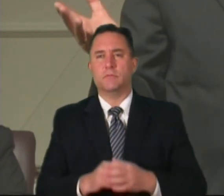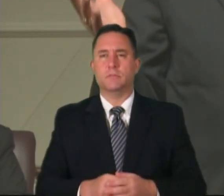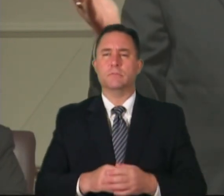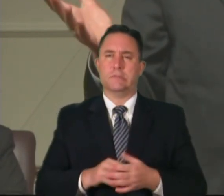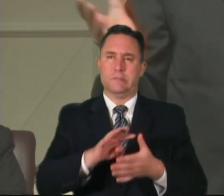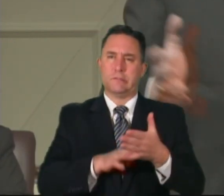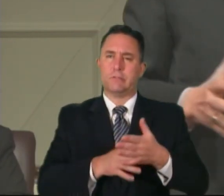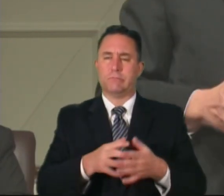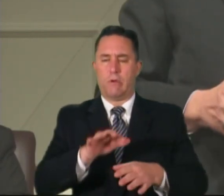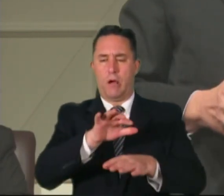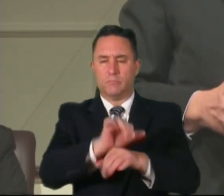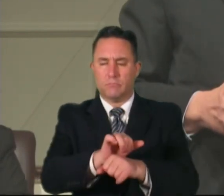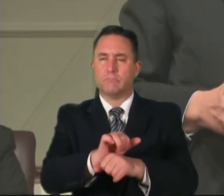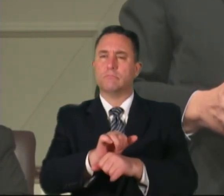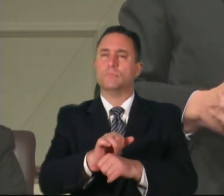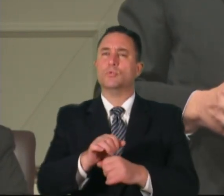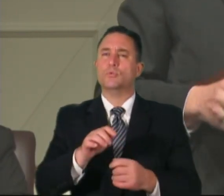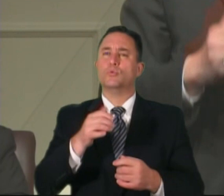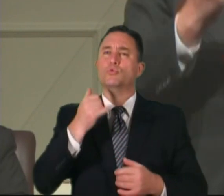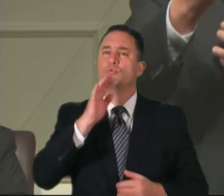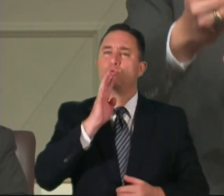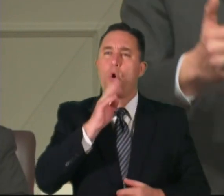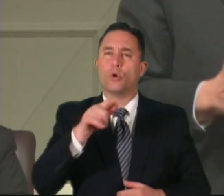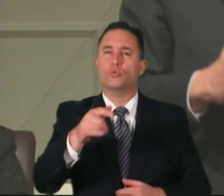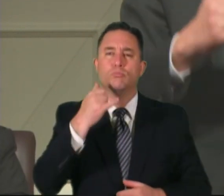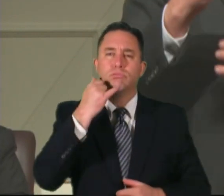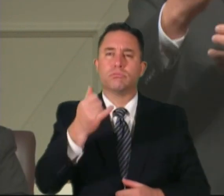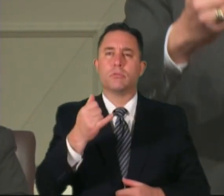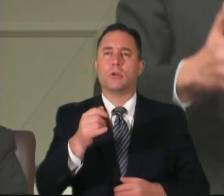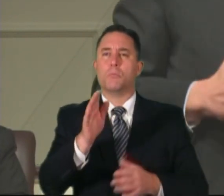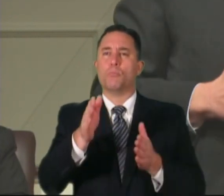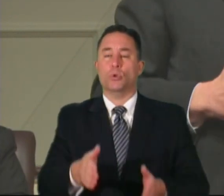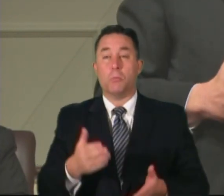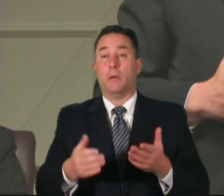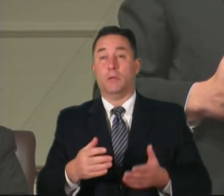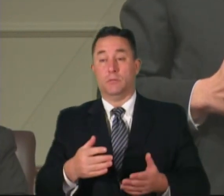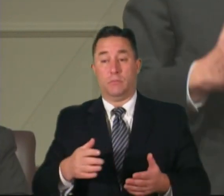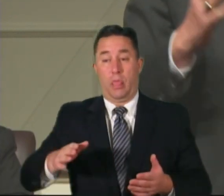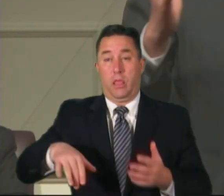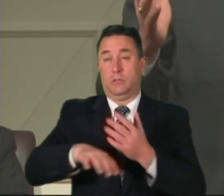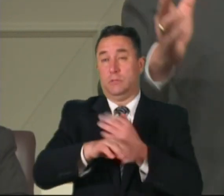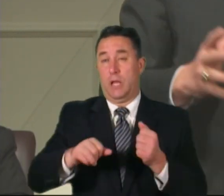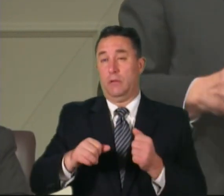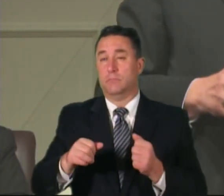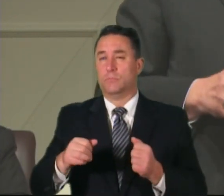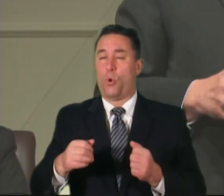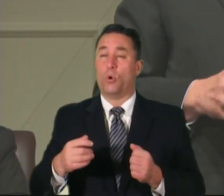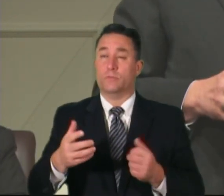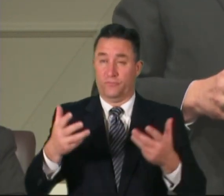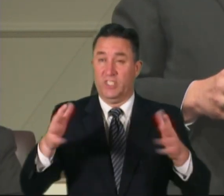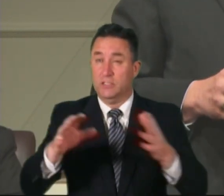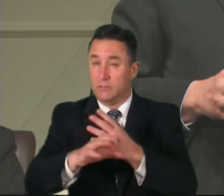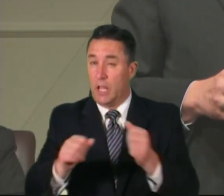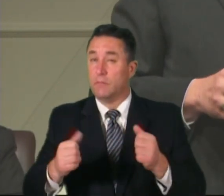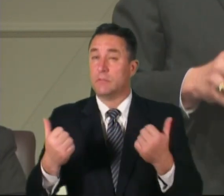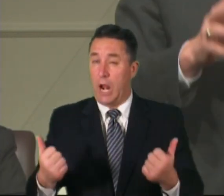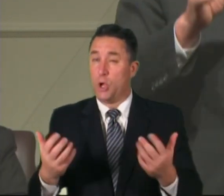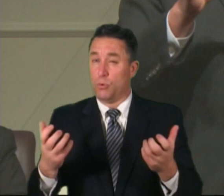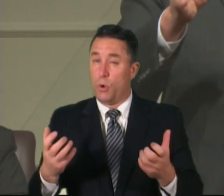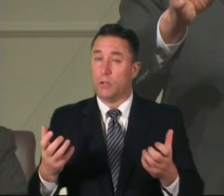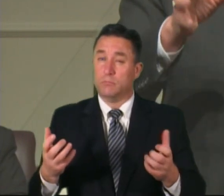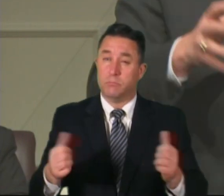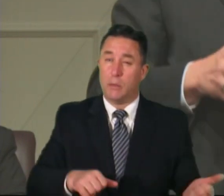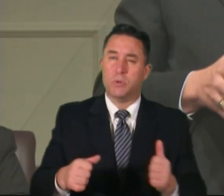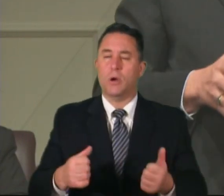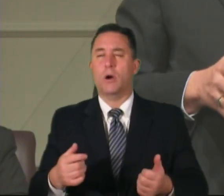an opportunity to talk to you in person. Maybe you've been saved and you haven't been baptized yet. We can help you arrange that. Maybe you